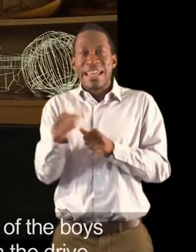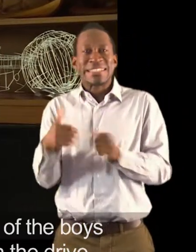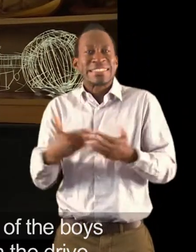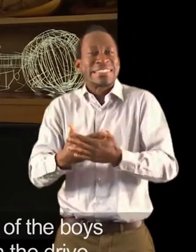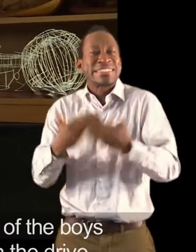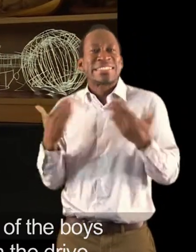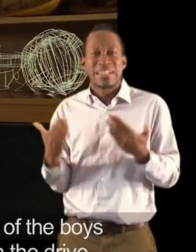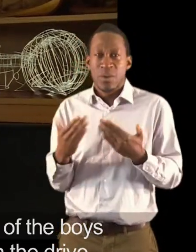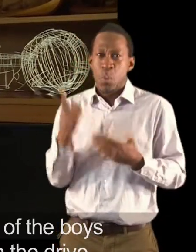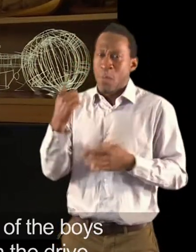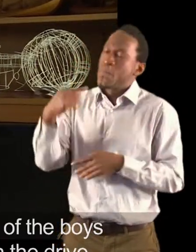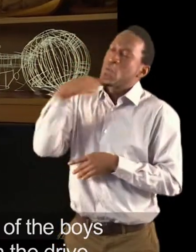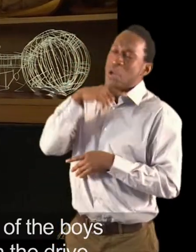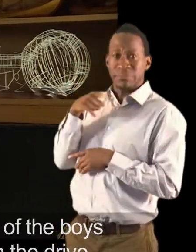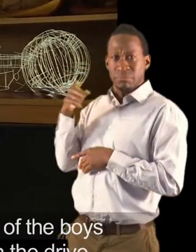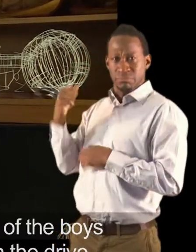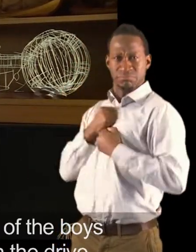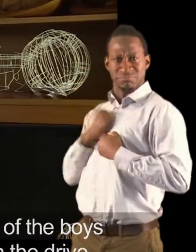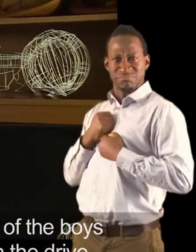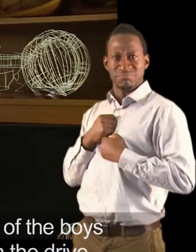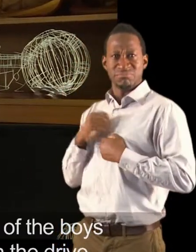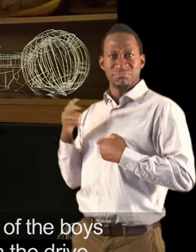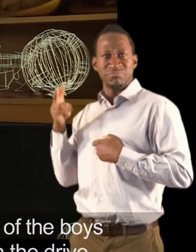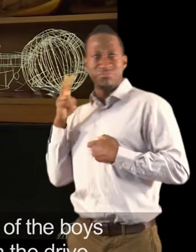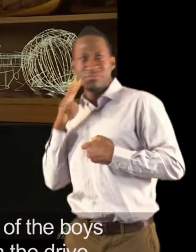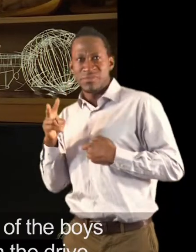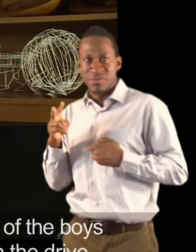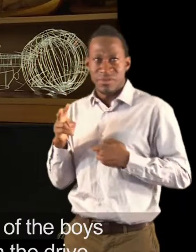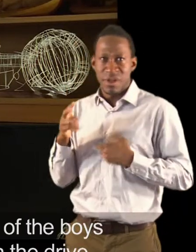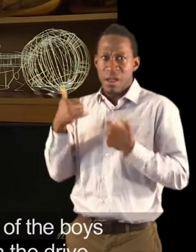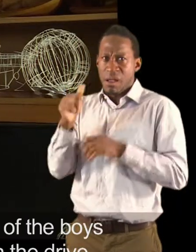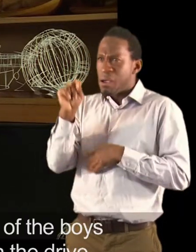of the boys saw these big score marks in the drive.